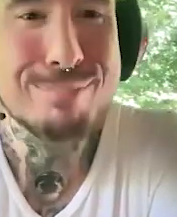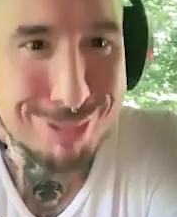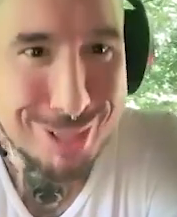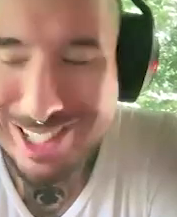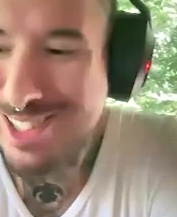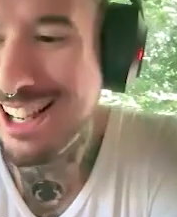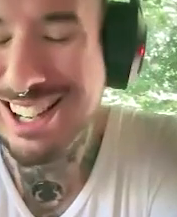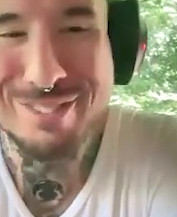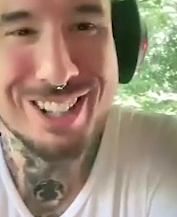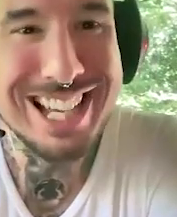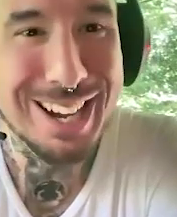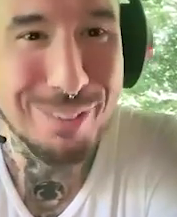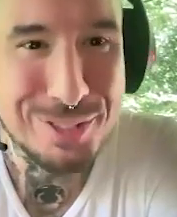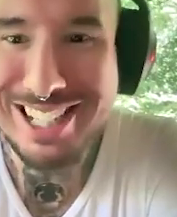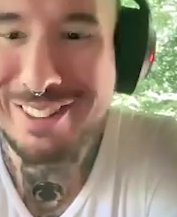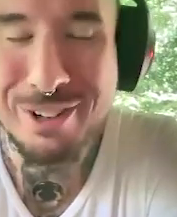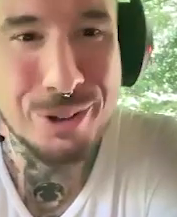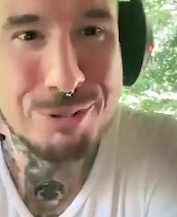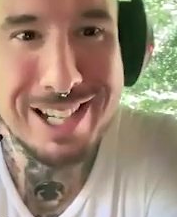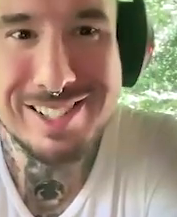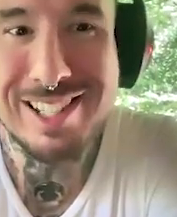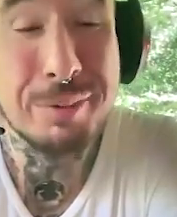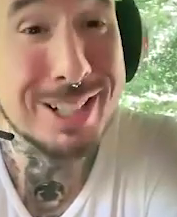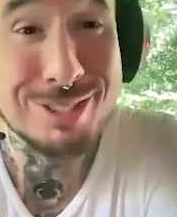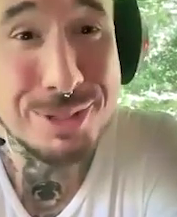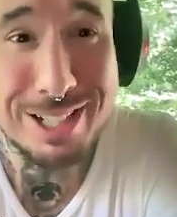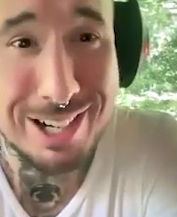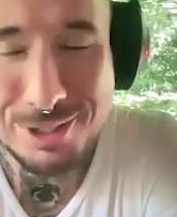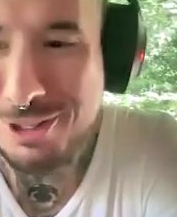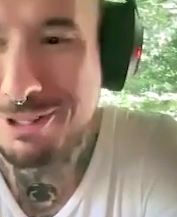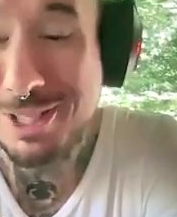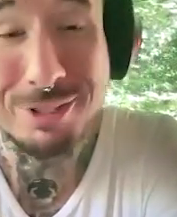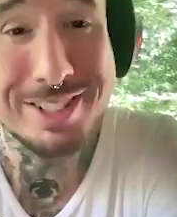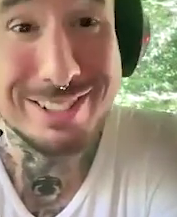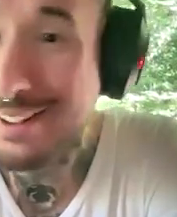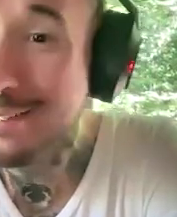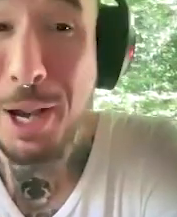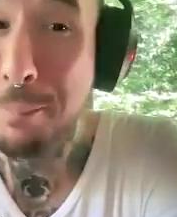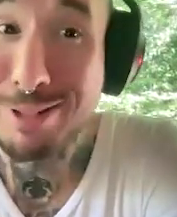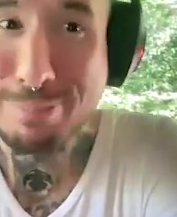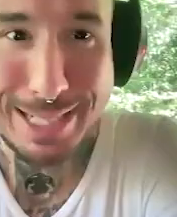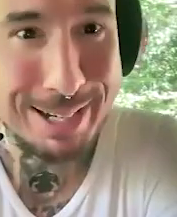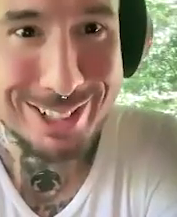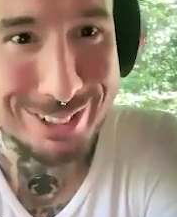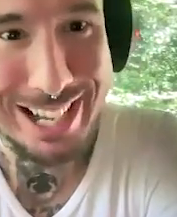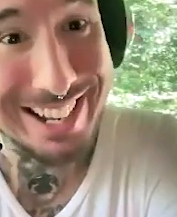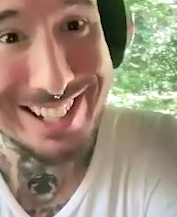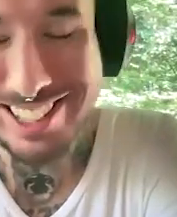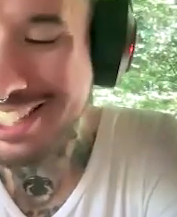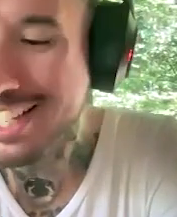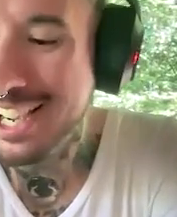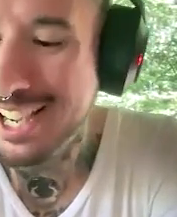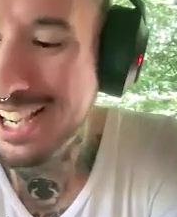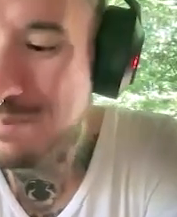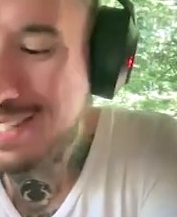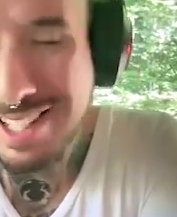all brilliant and really helped me in their own ways. They helped me graduate high school, which was a pretty big miracle,